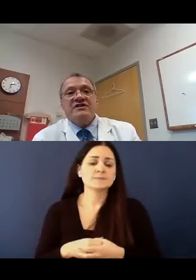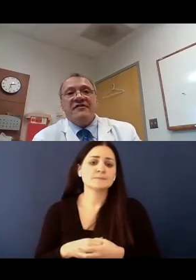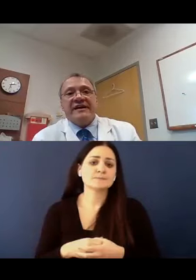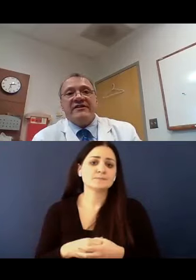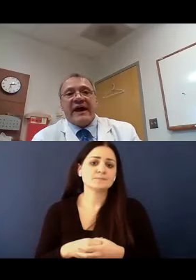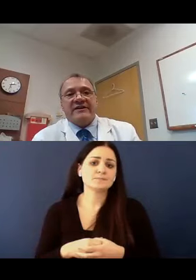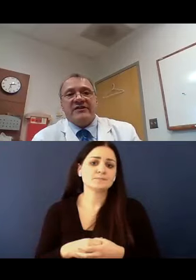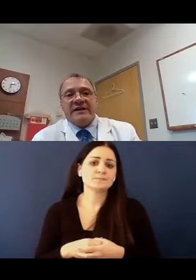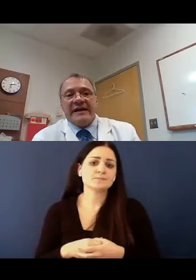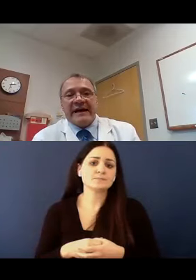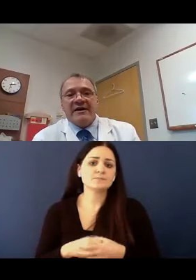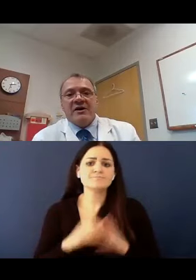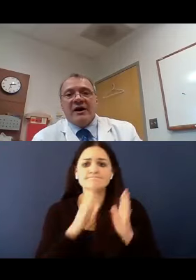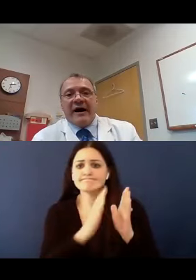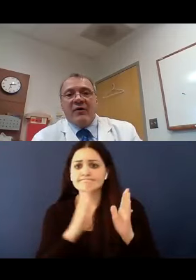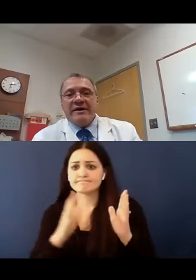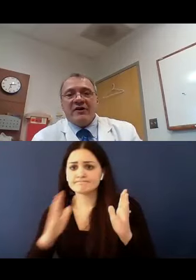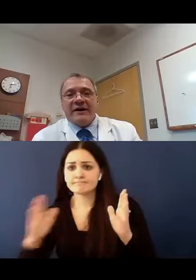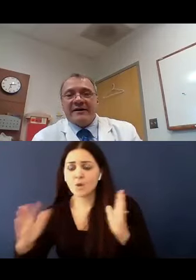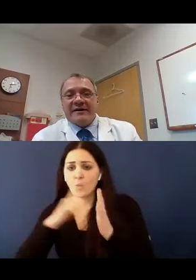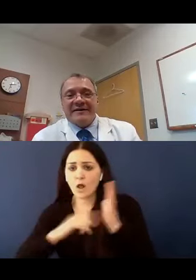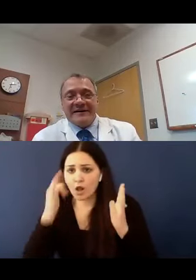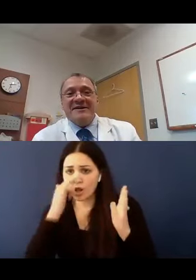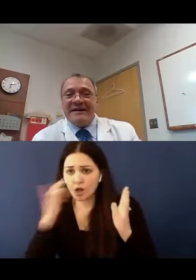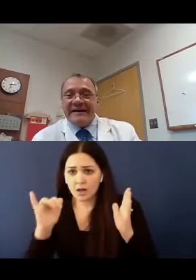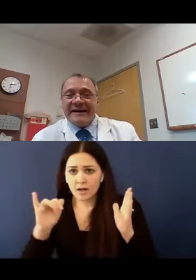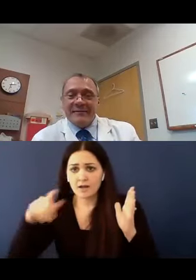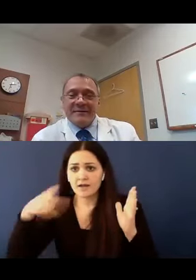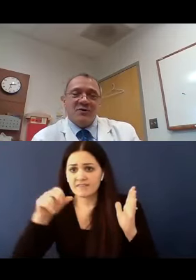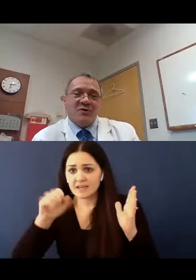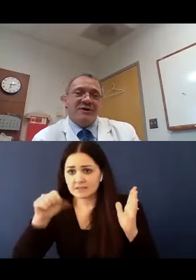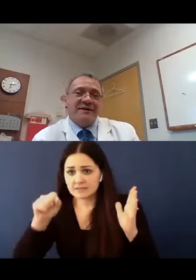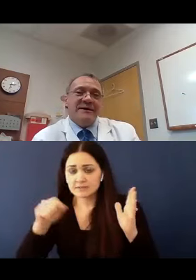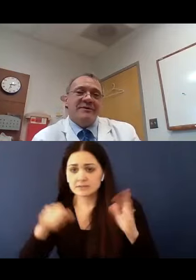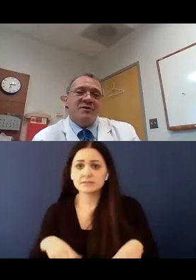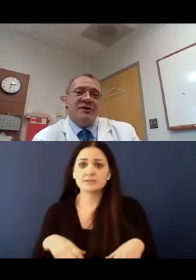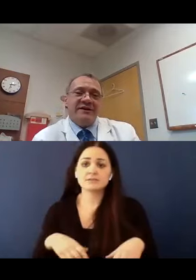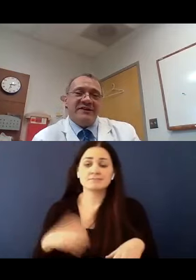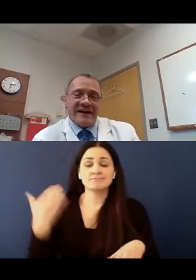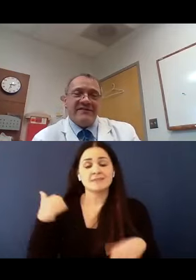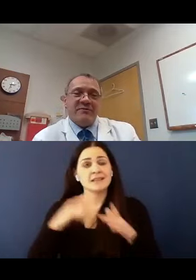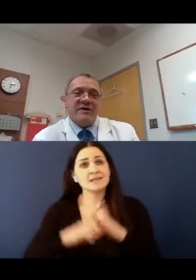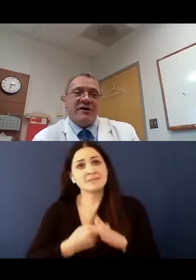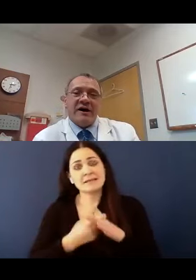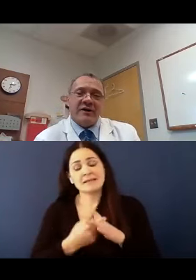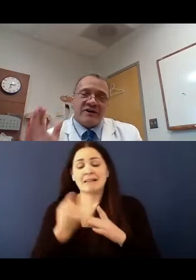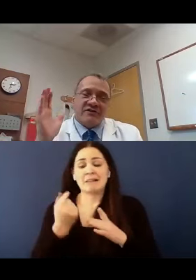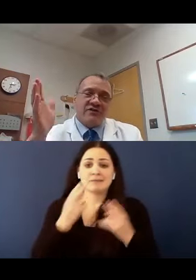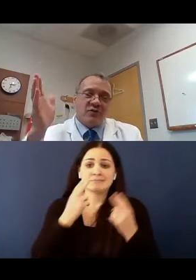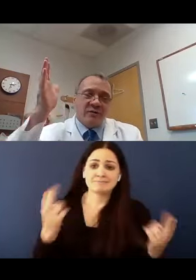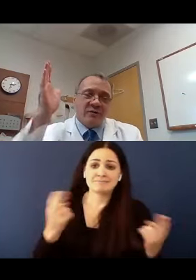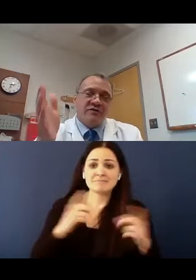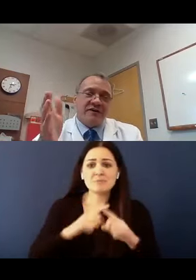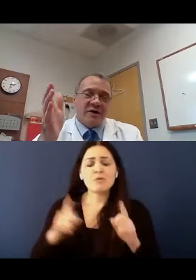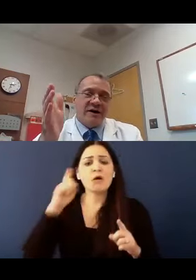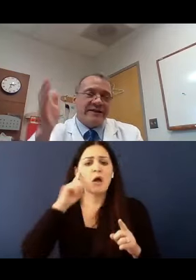This is the phased activity, and we thought in the beginning, maybe we were a little naive, but we thought, oh gosh, phase